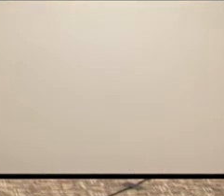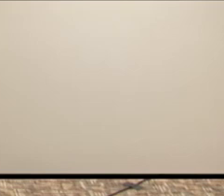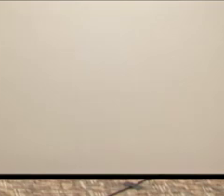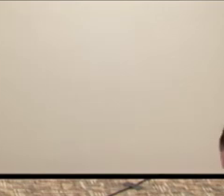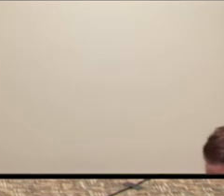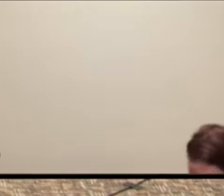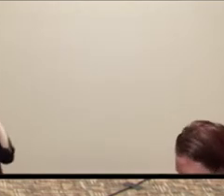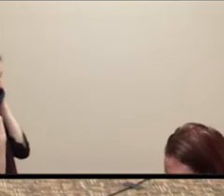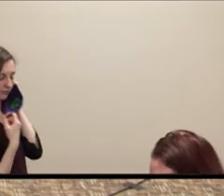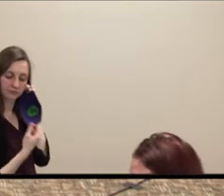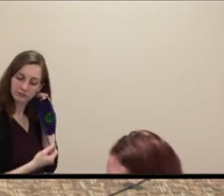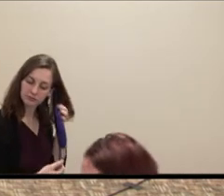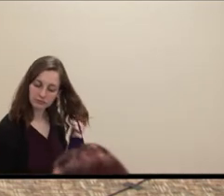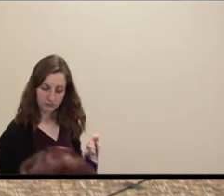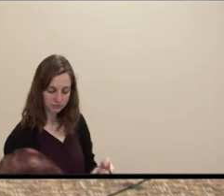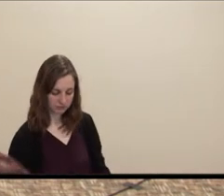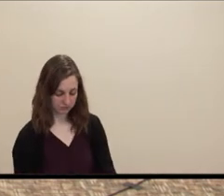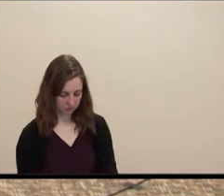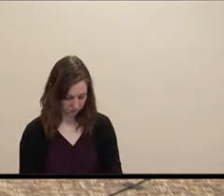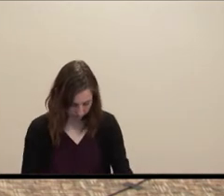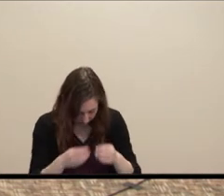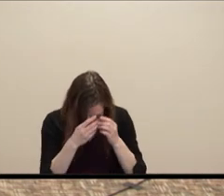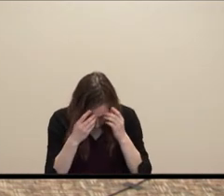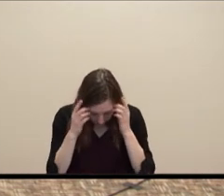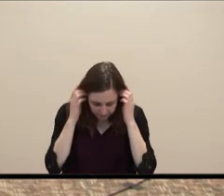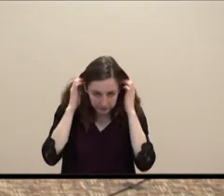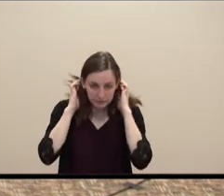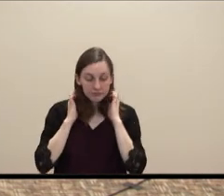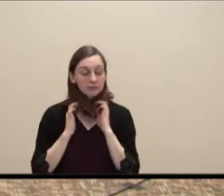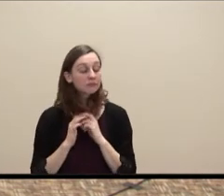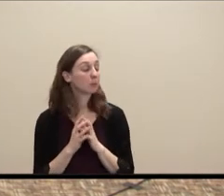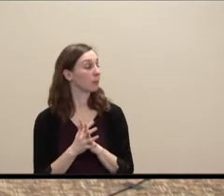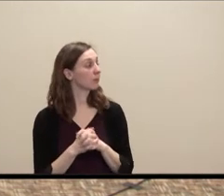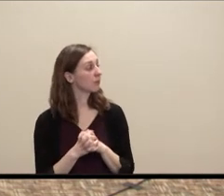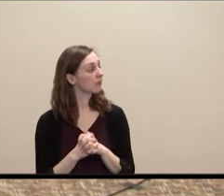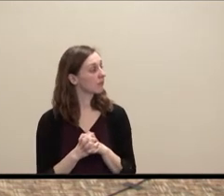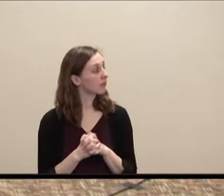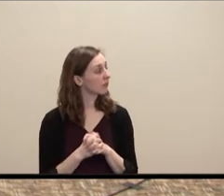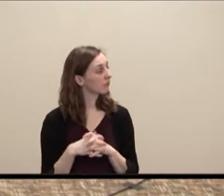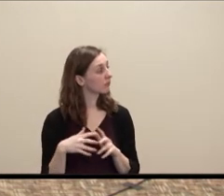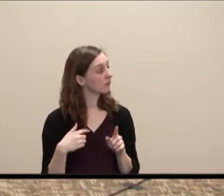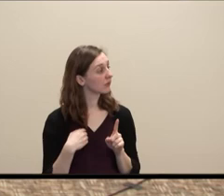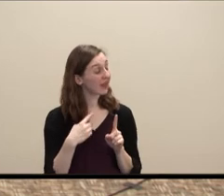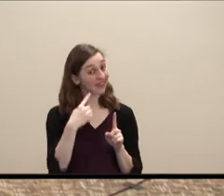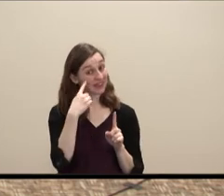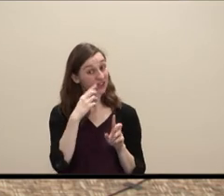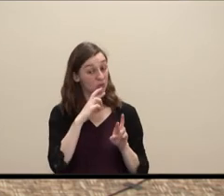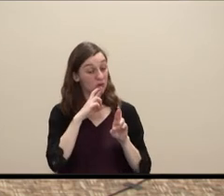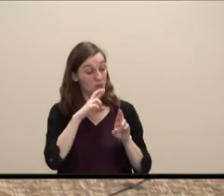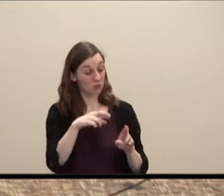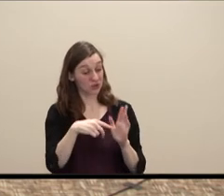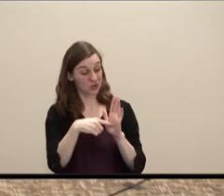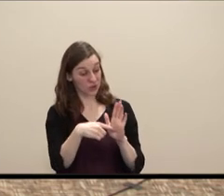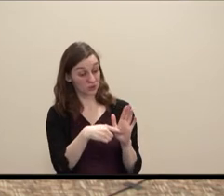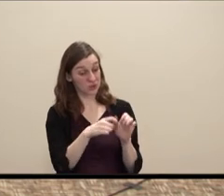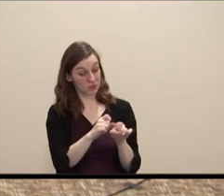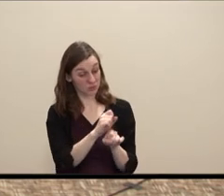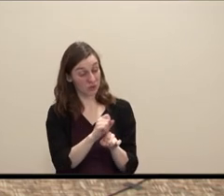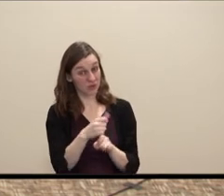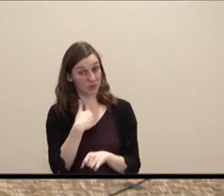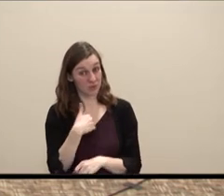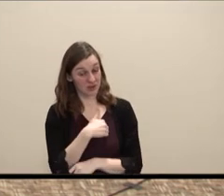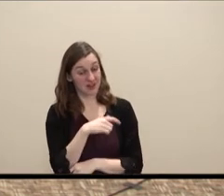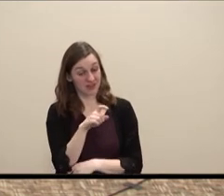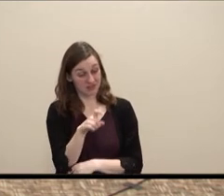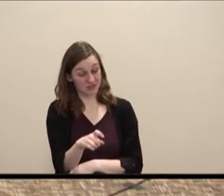I think the report highlights the work we've got to do. to bring our kids